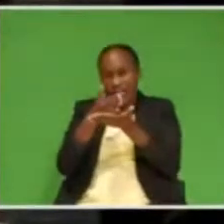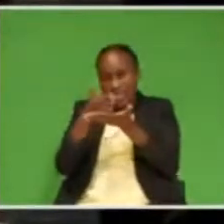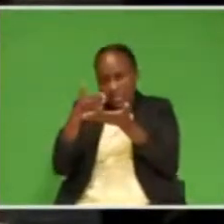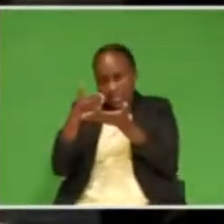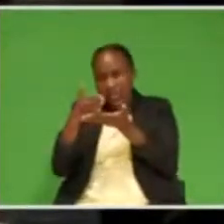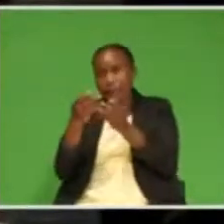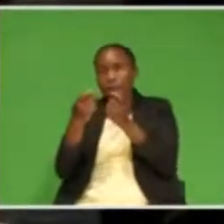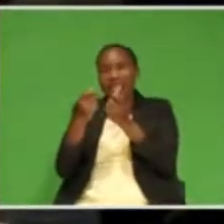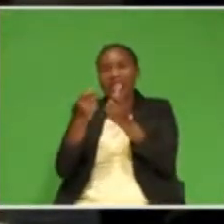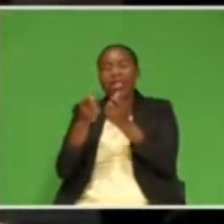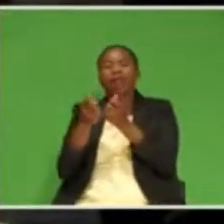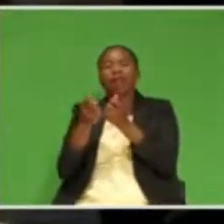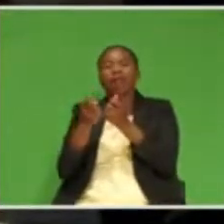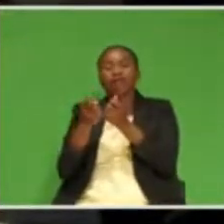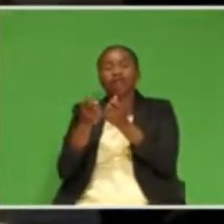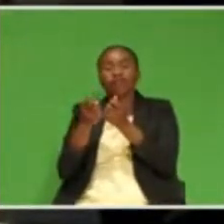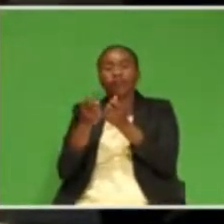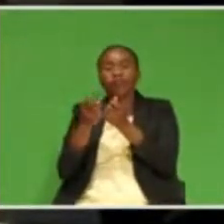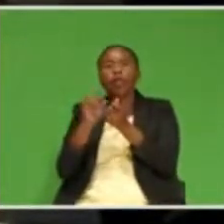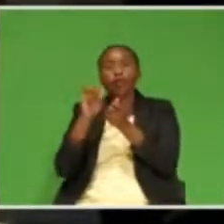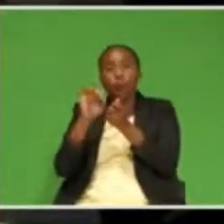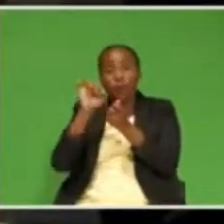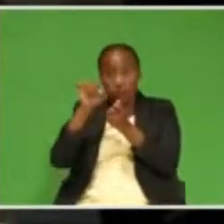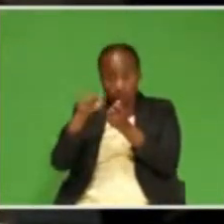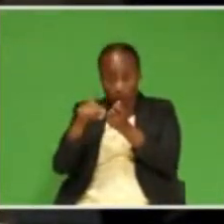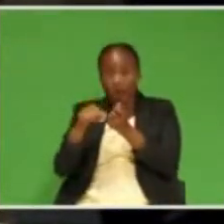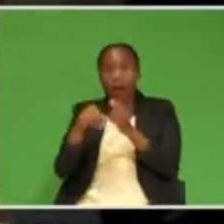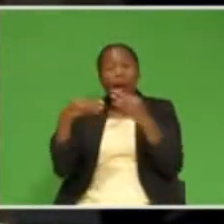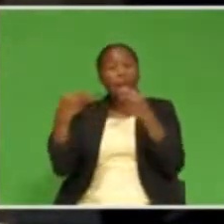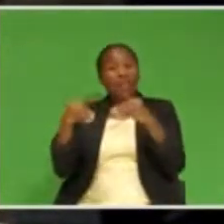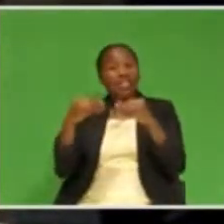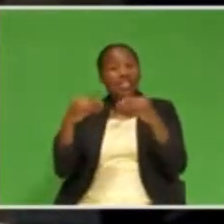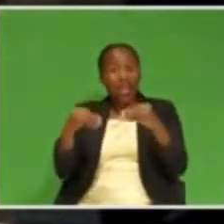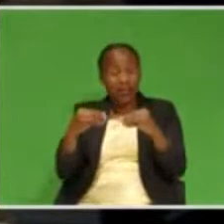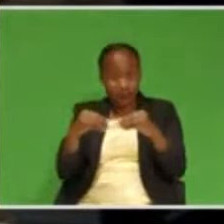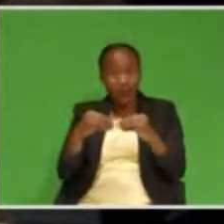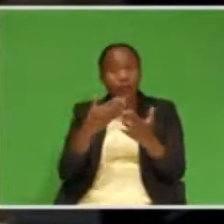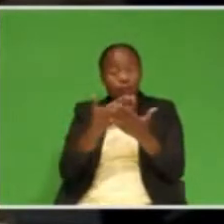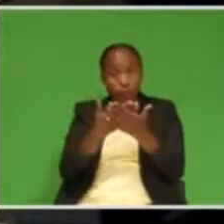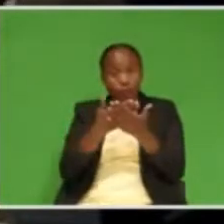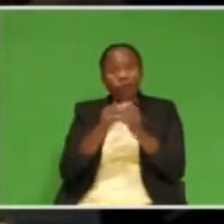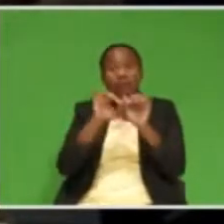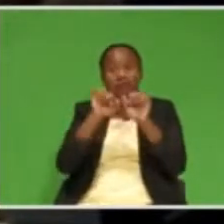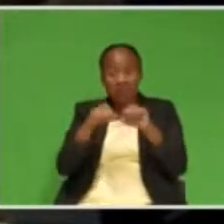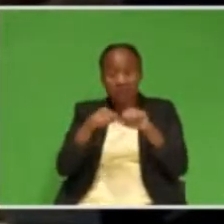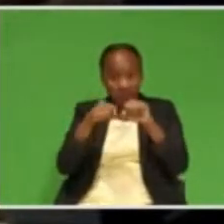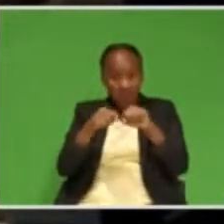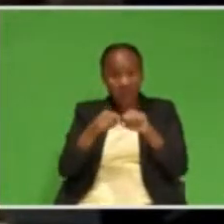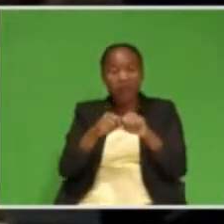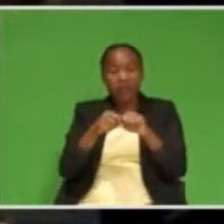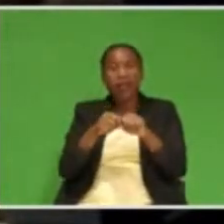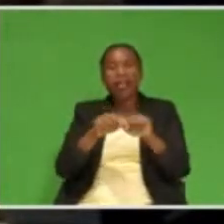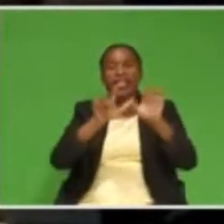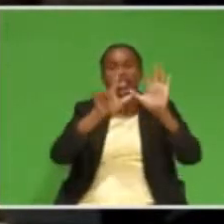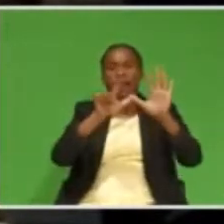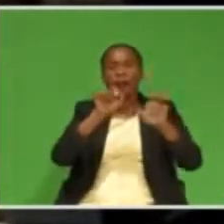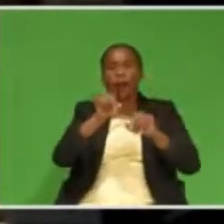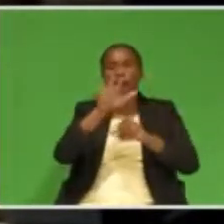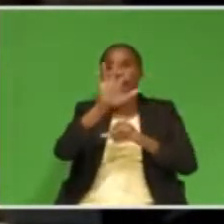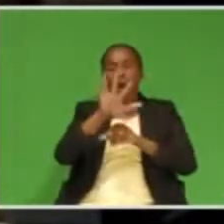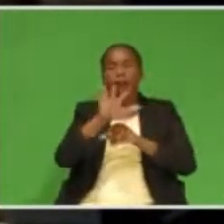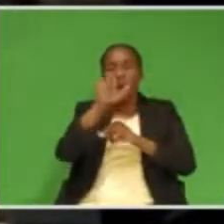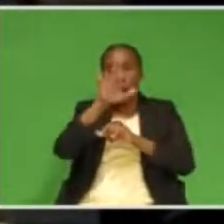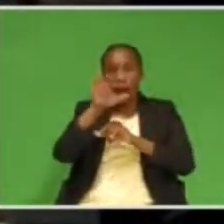funding so that, yes, business should also be able to provide some 7.5